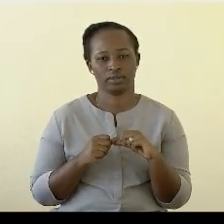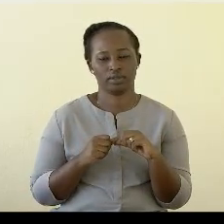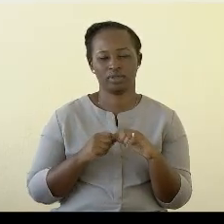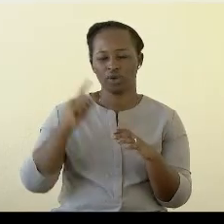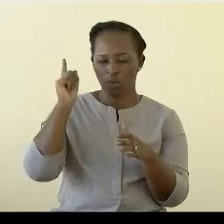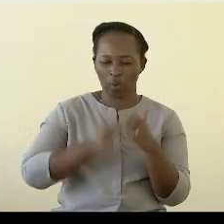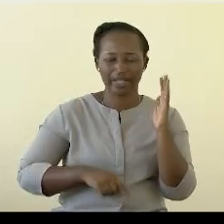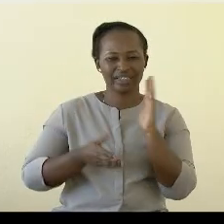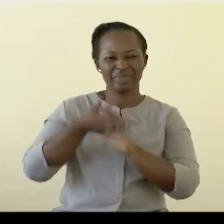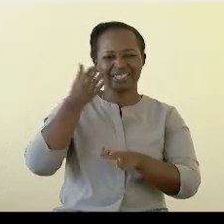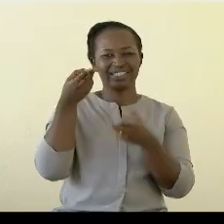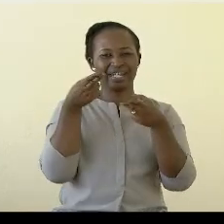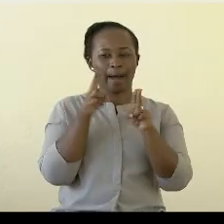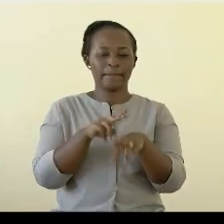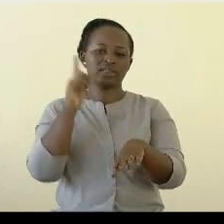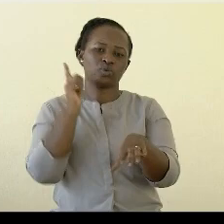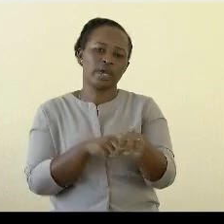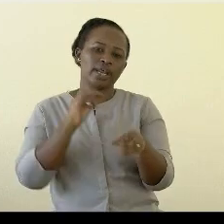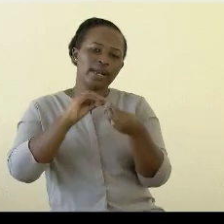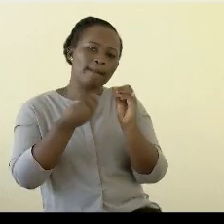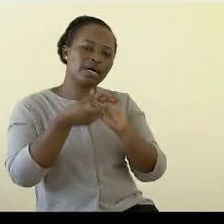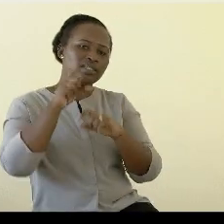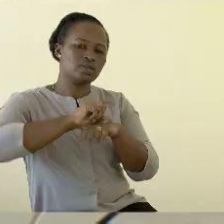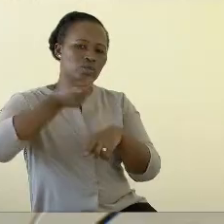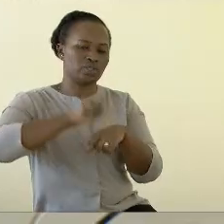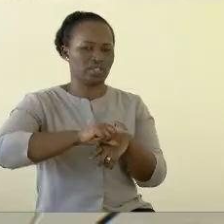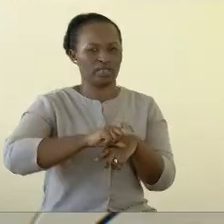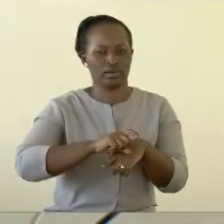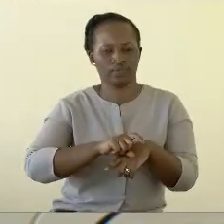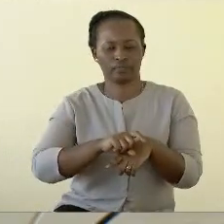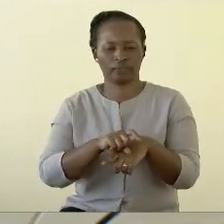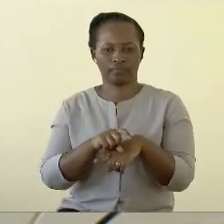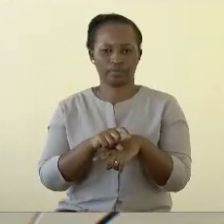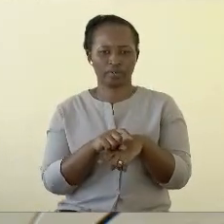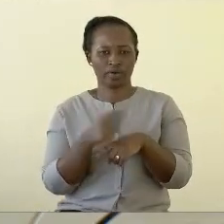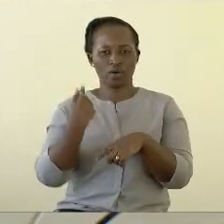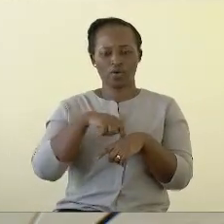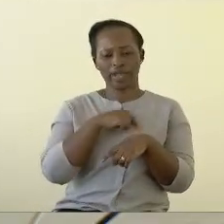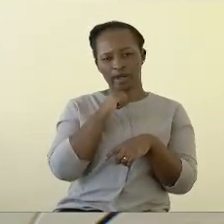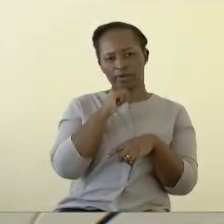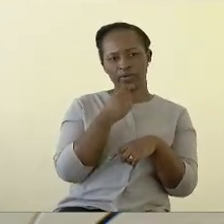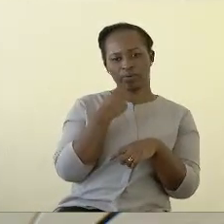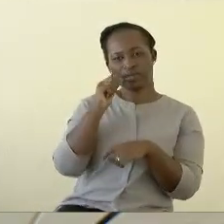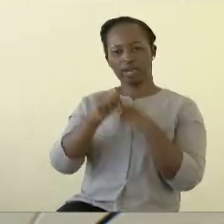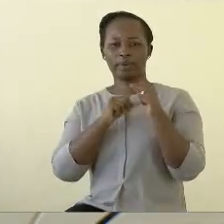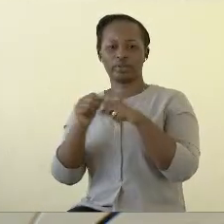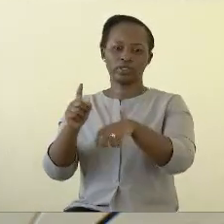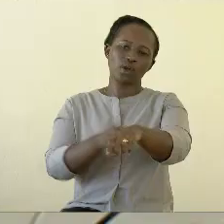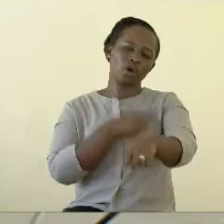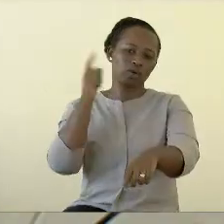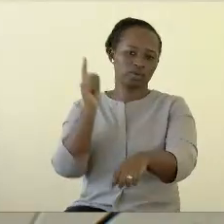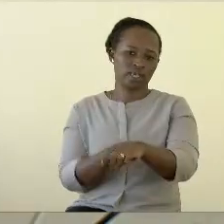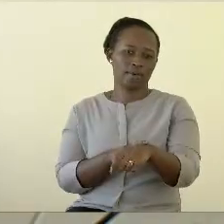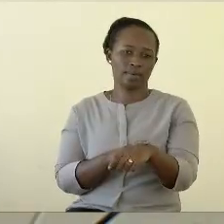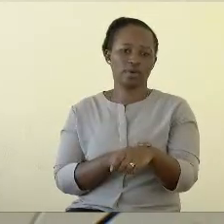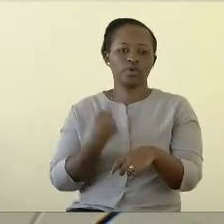what immediately happens when numbers overshoot. We are not talking about long-term effects. We